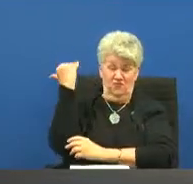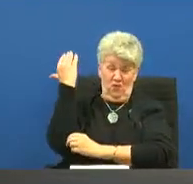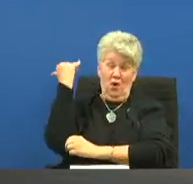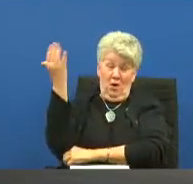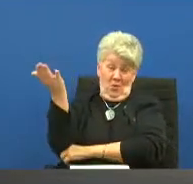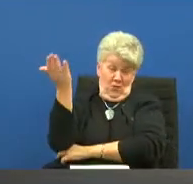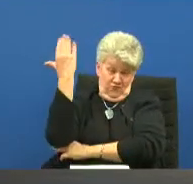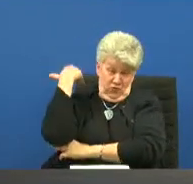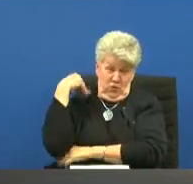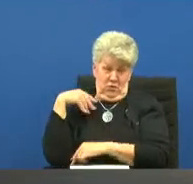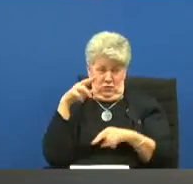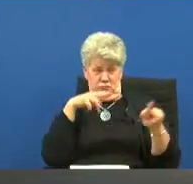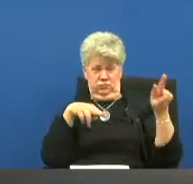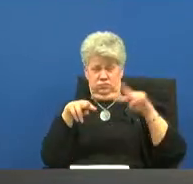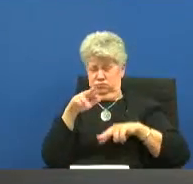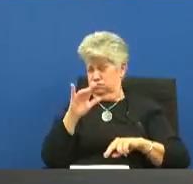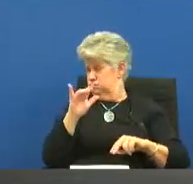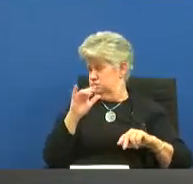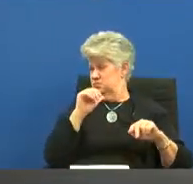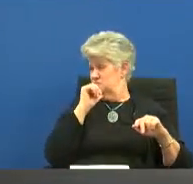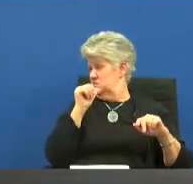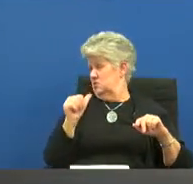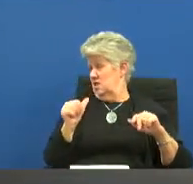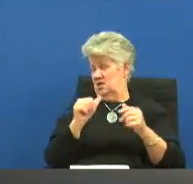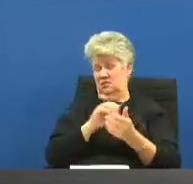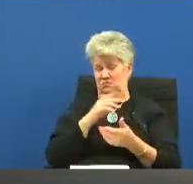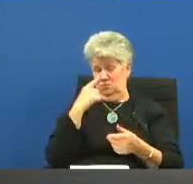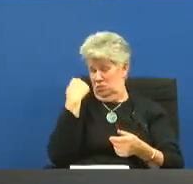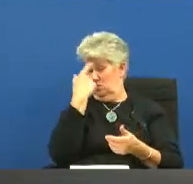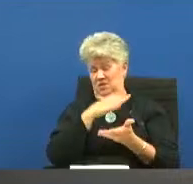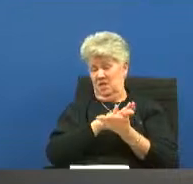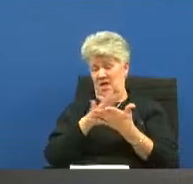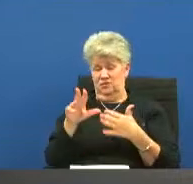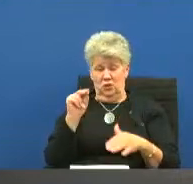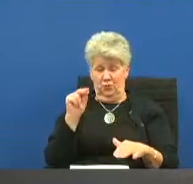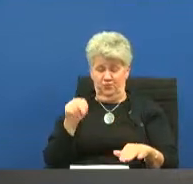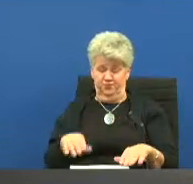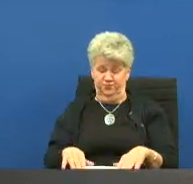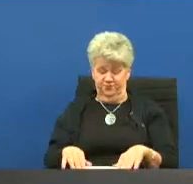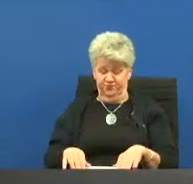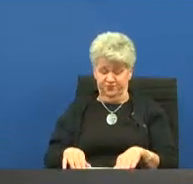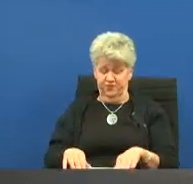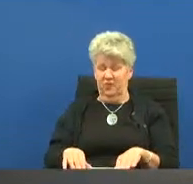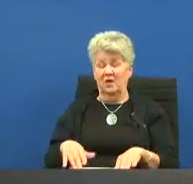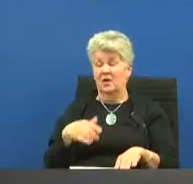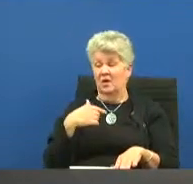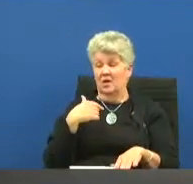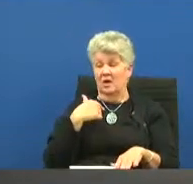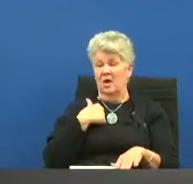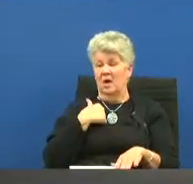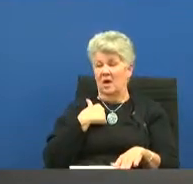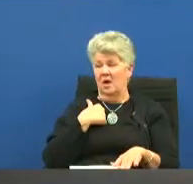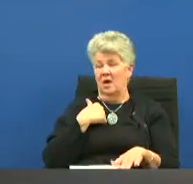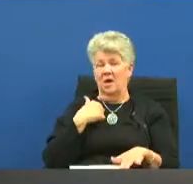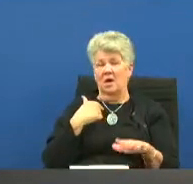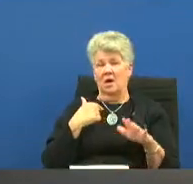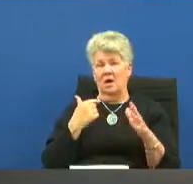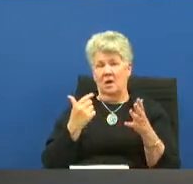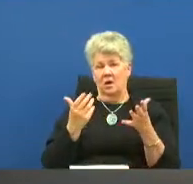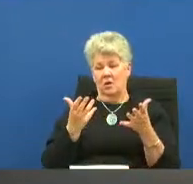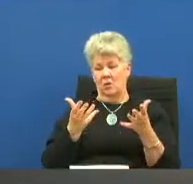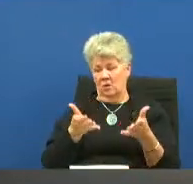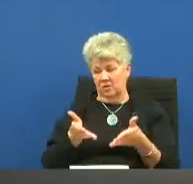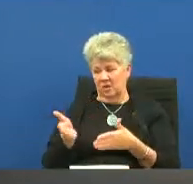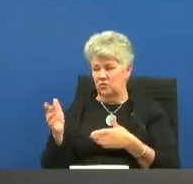was, to me, it was somewhat of an eyesore to our community. So I'm going to yield to the councilwoman, and to